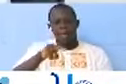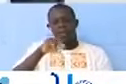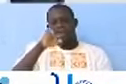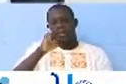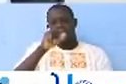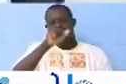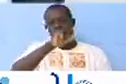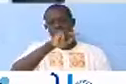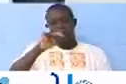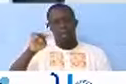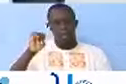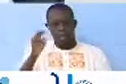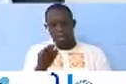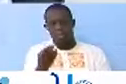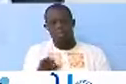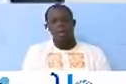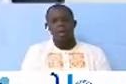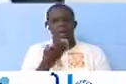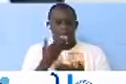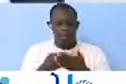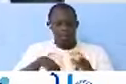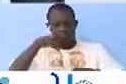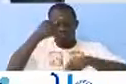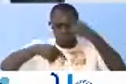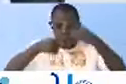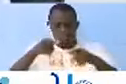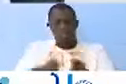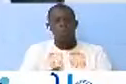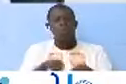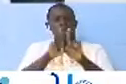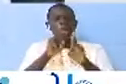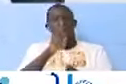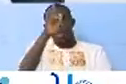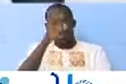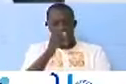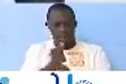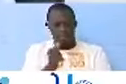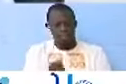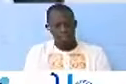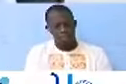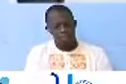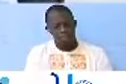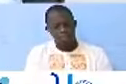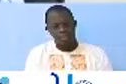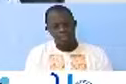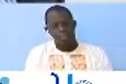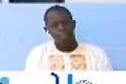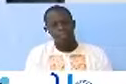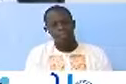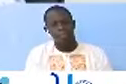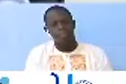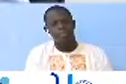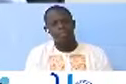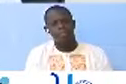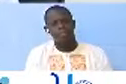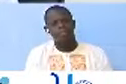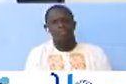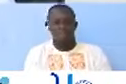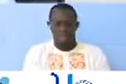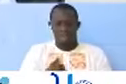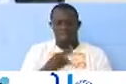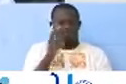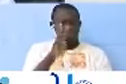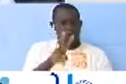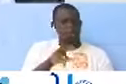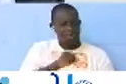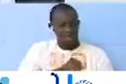about. Please proceed. Tenteng. So Allah de maroto. With the help of Allah. Aje, ajire na muro kono. I saw